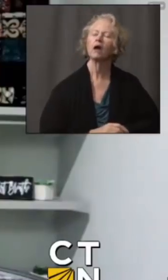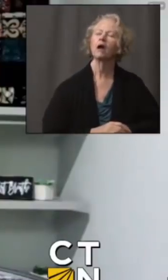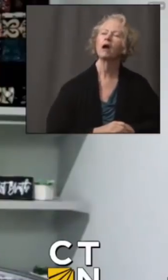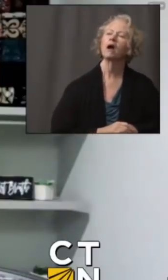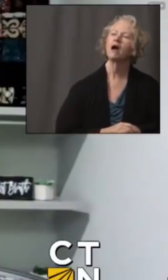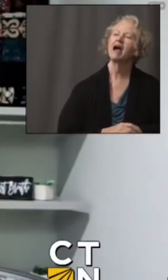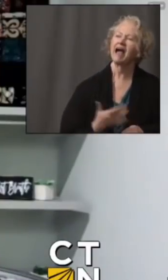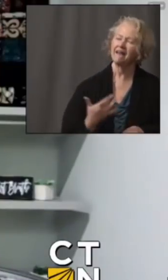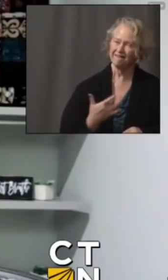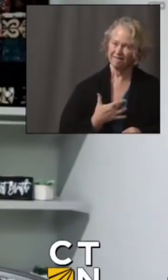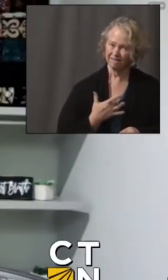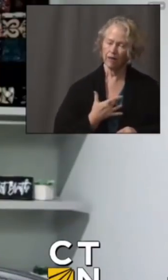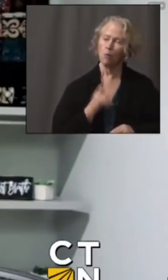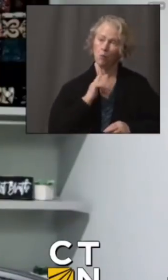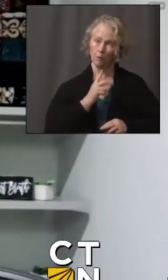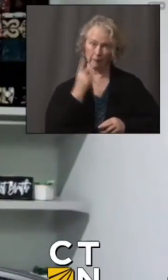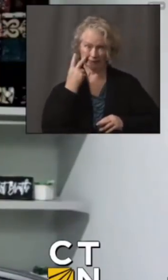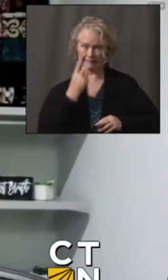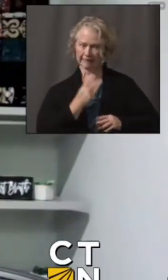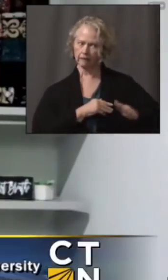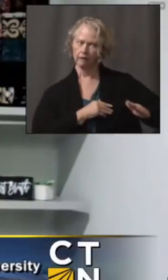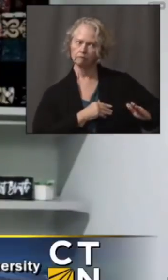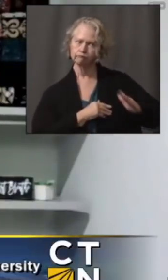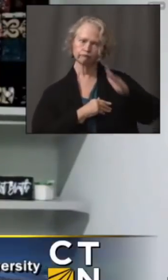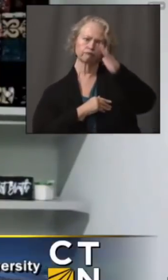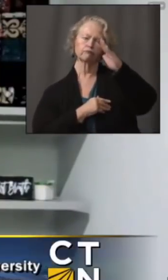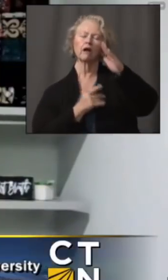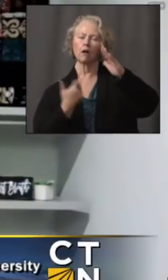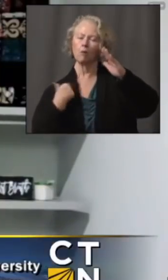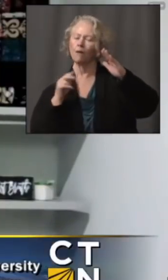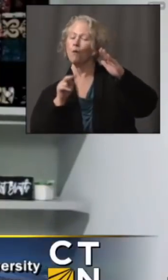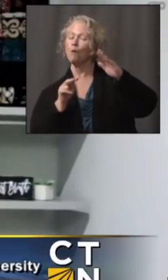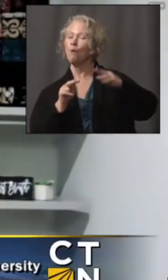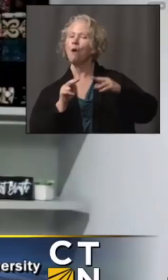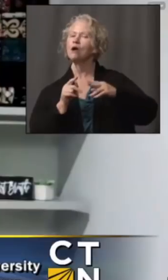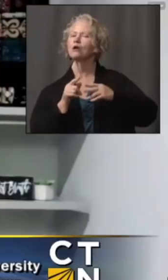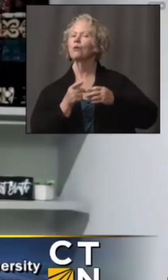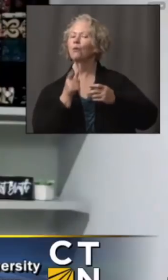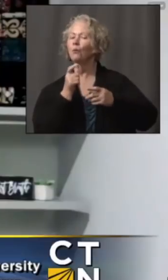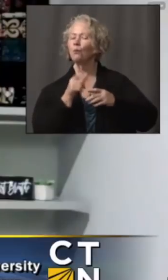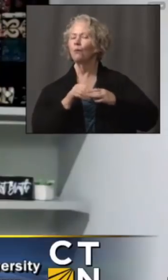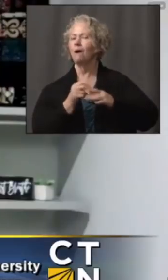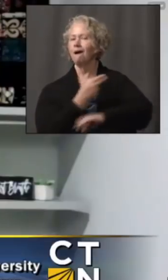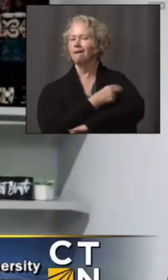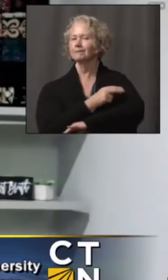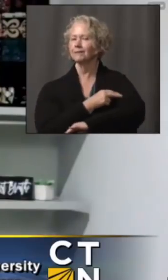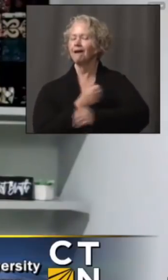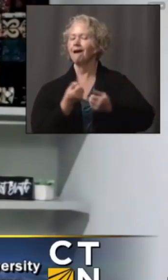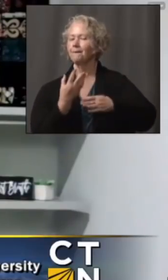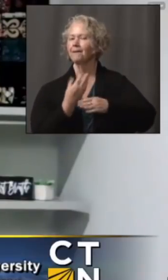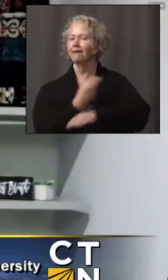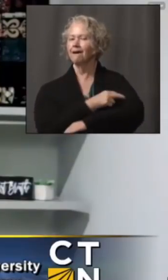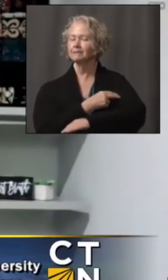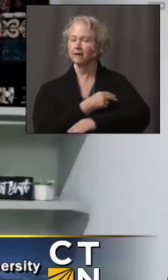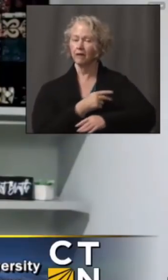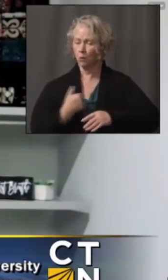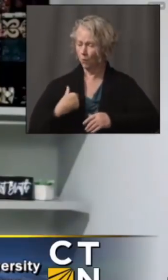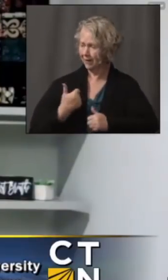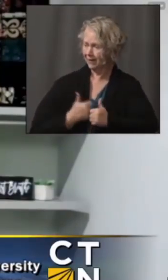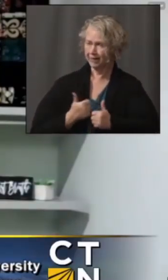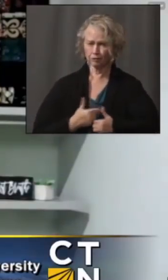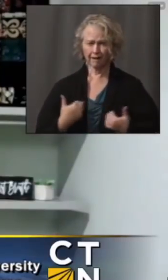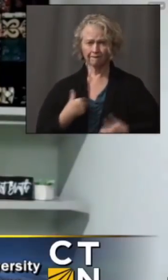this rapid increase. And again, hospitalizations is a rate that we pay attention to. We each have the power